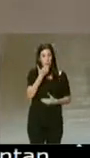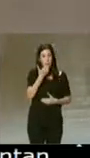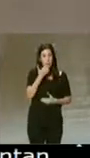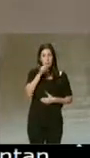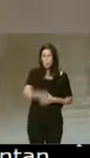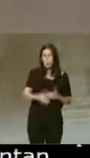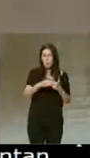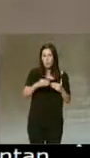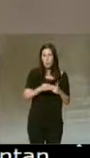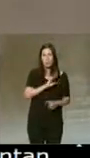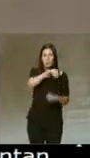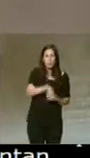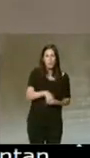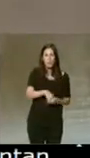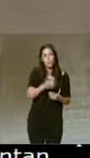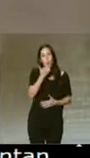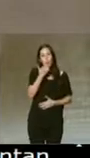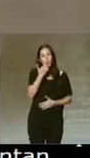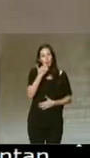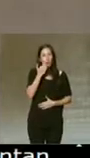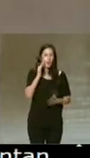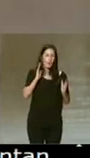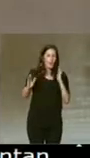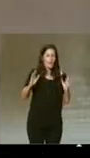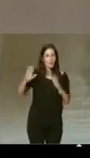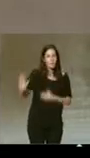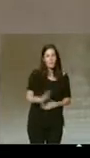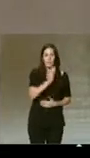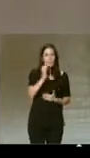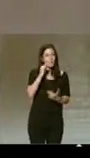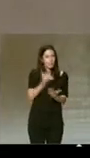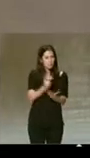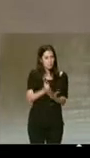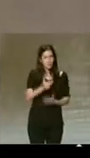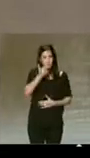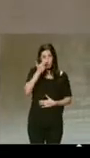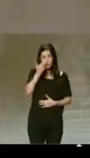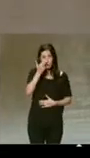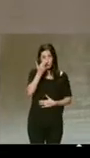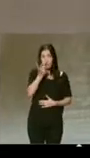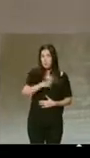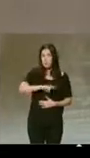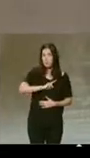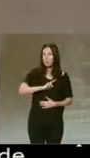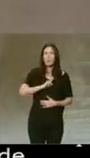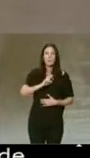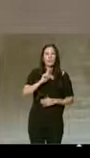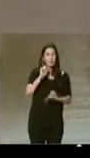to be user-centric, at least on the testing stages. Our main goal